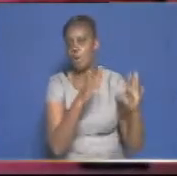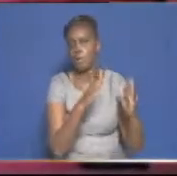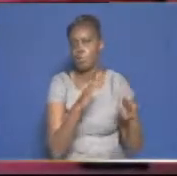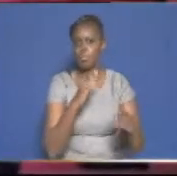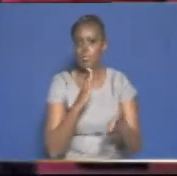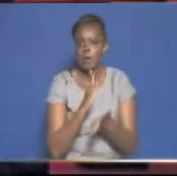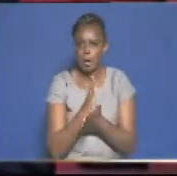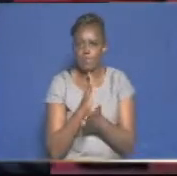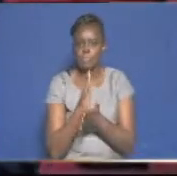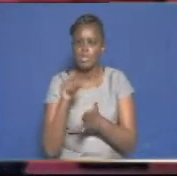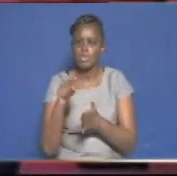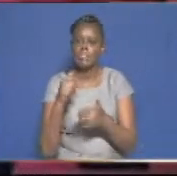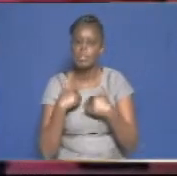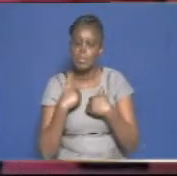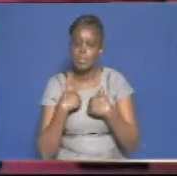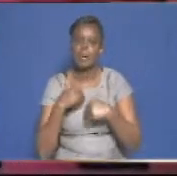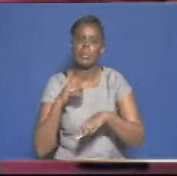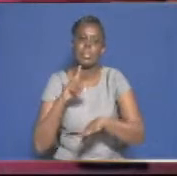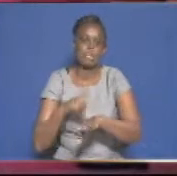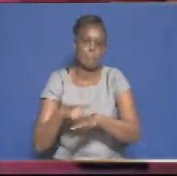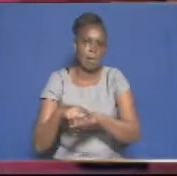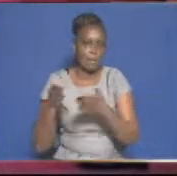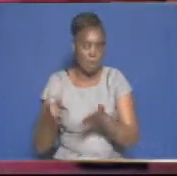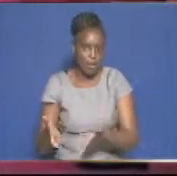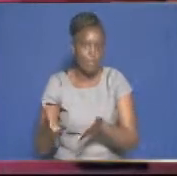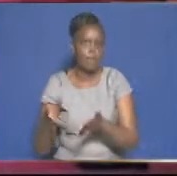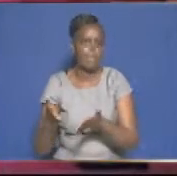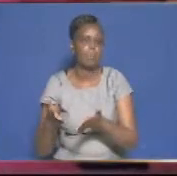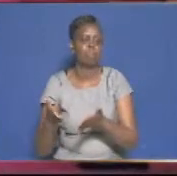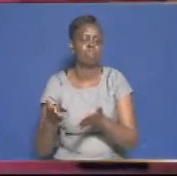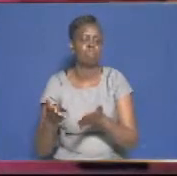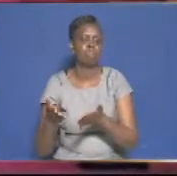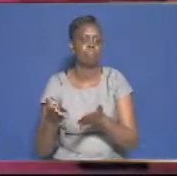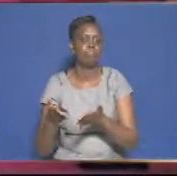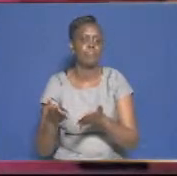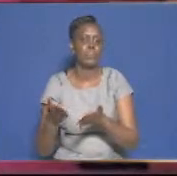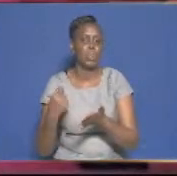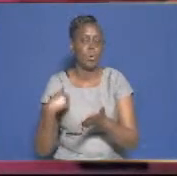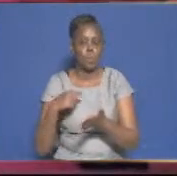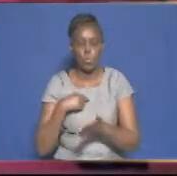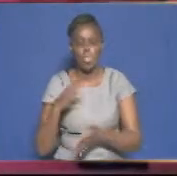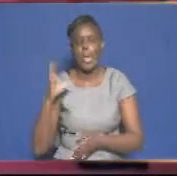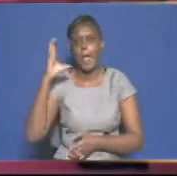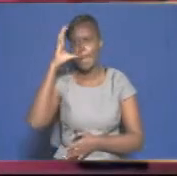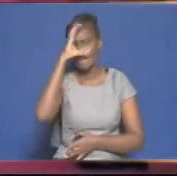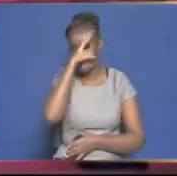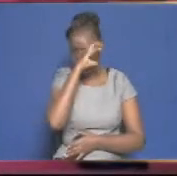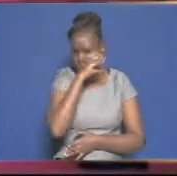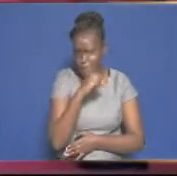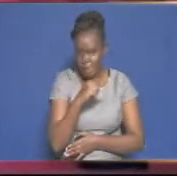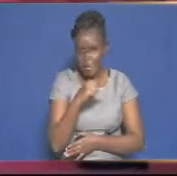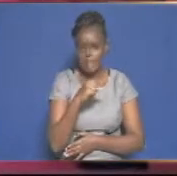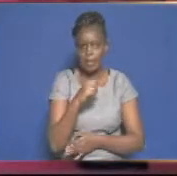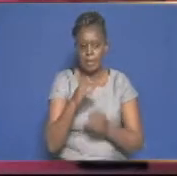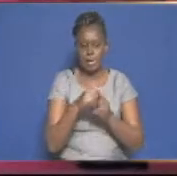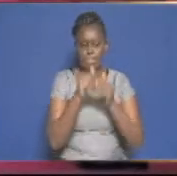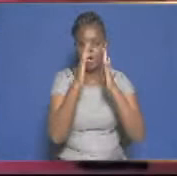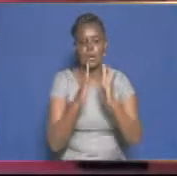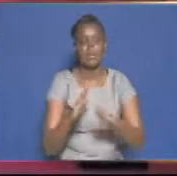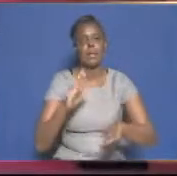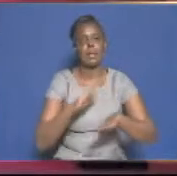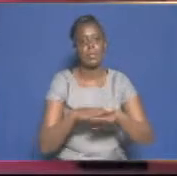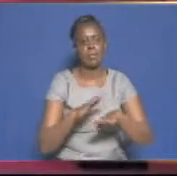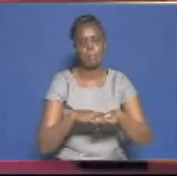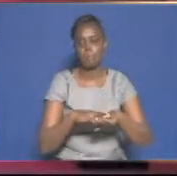actually dedicated his time here, and people got to know him. So we will miss a good leader. It's unfortunate he passed